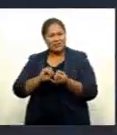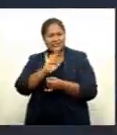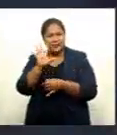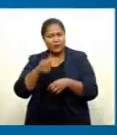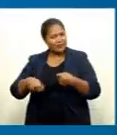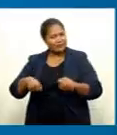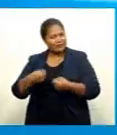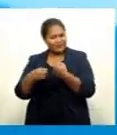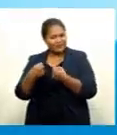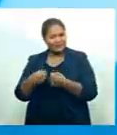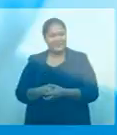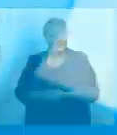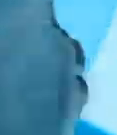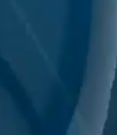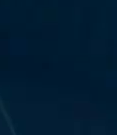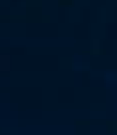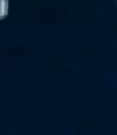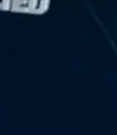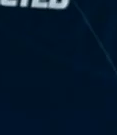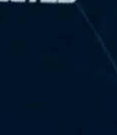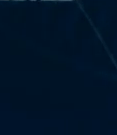brawl.